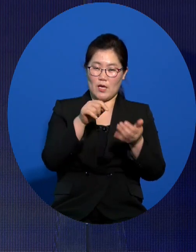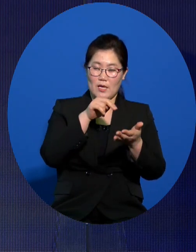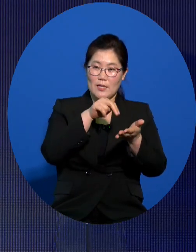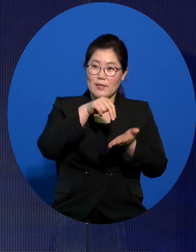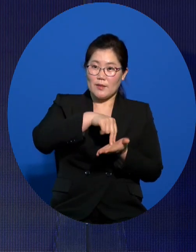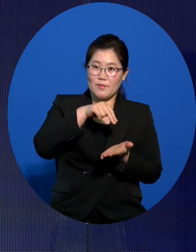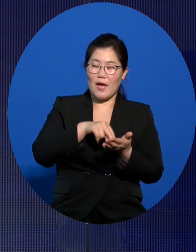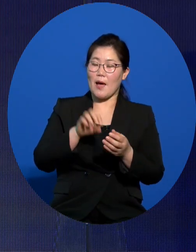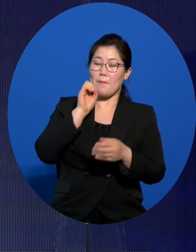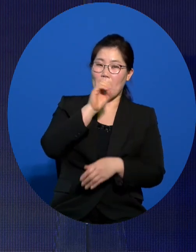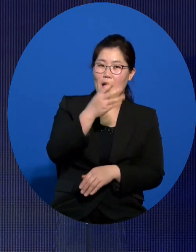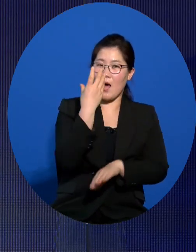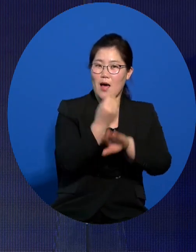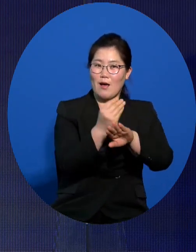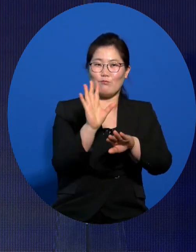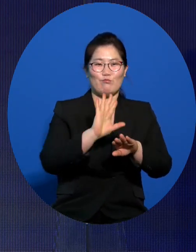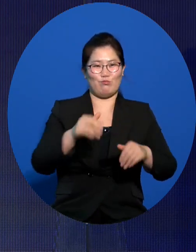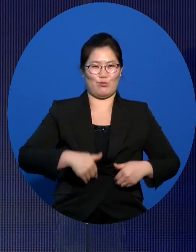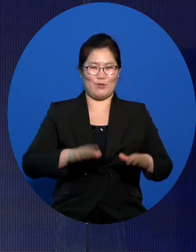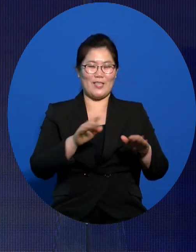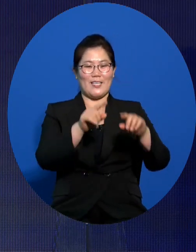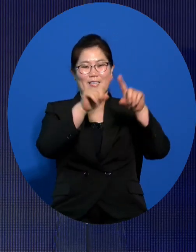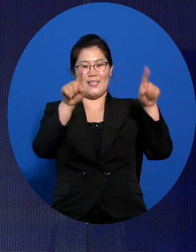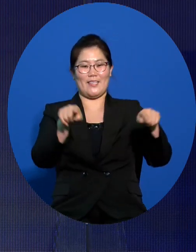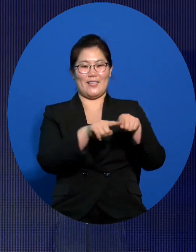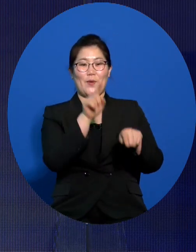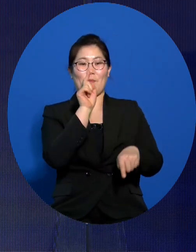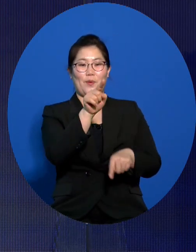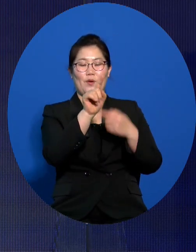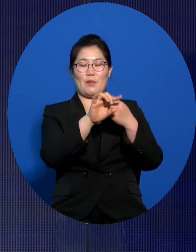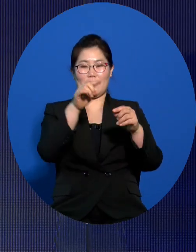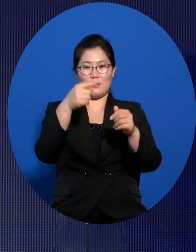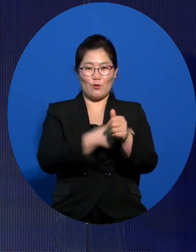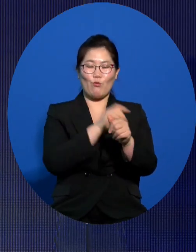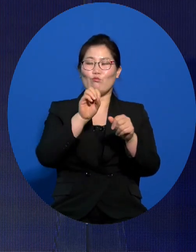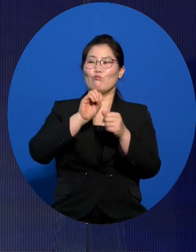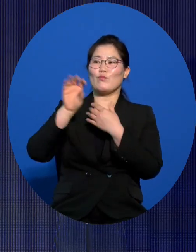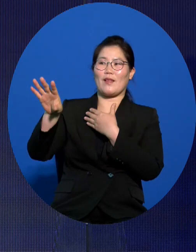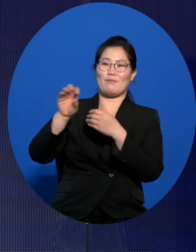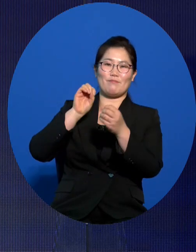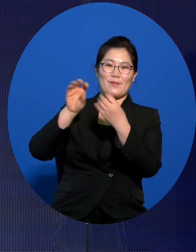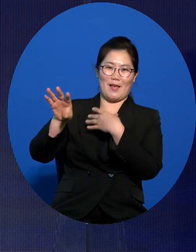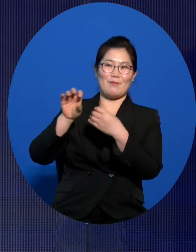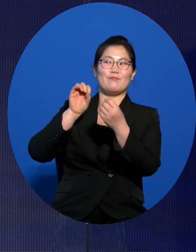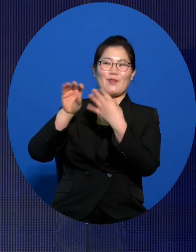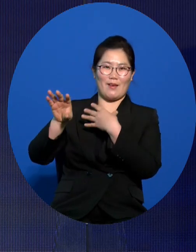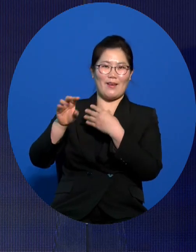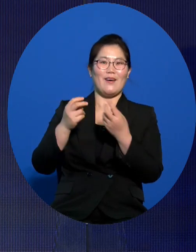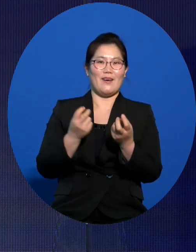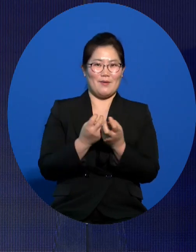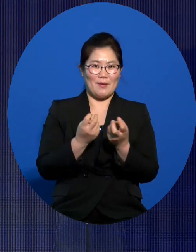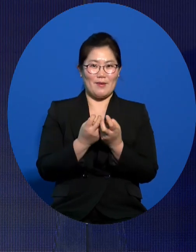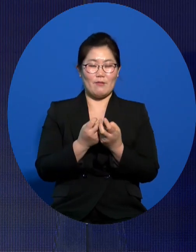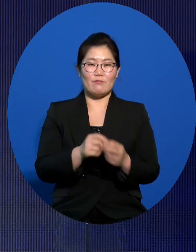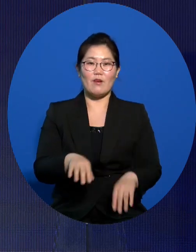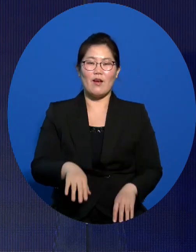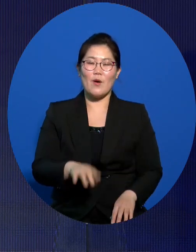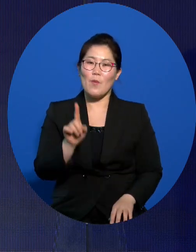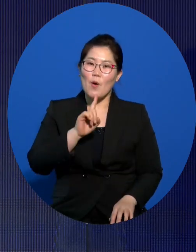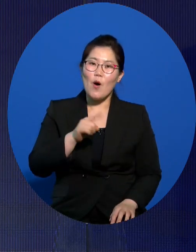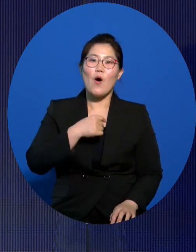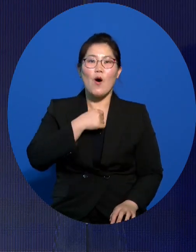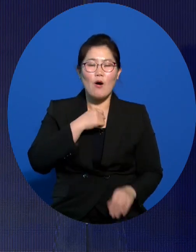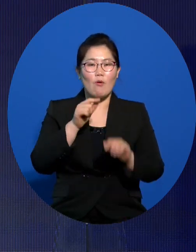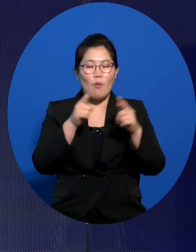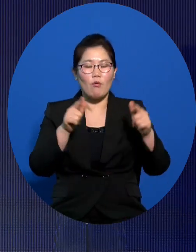passengers easily. Of course, in immediate emergency situations, there are